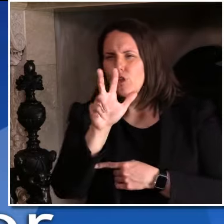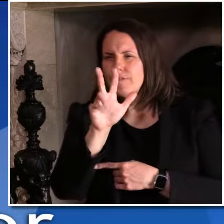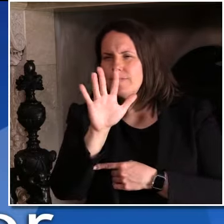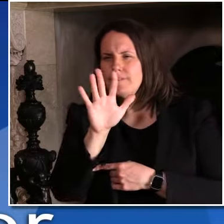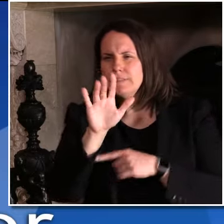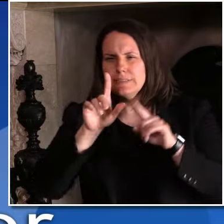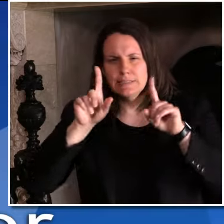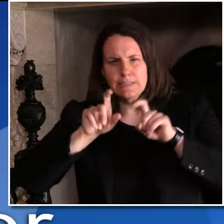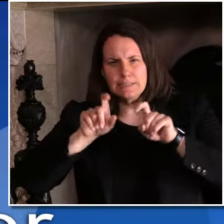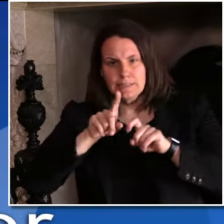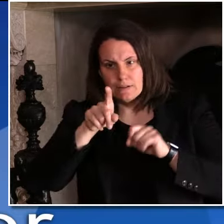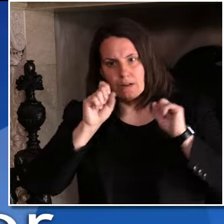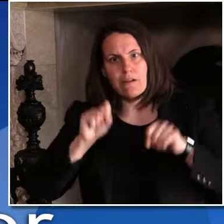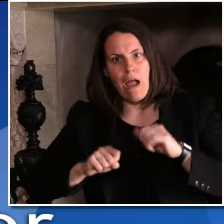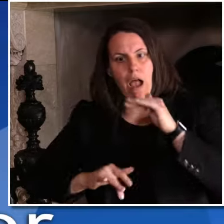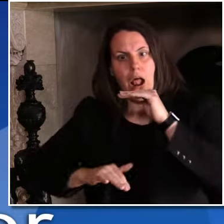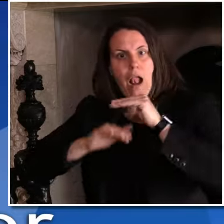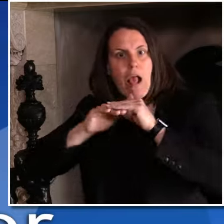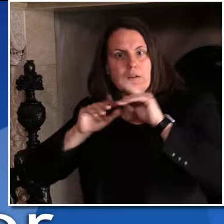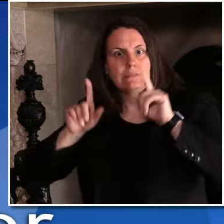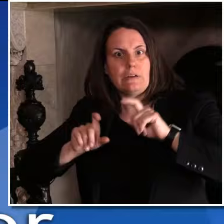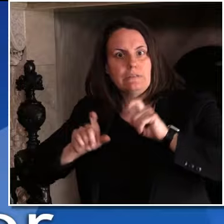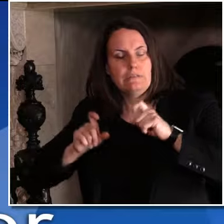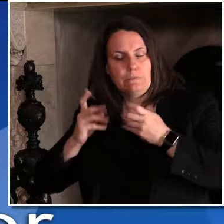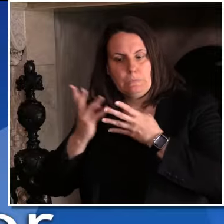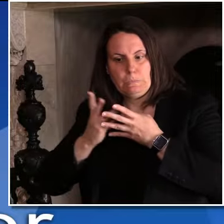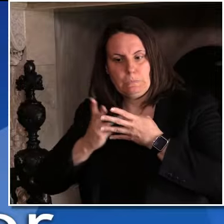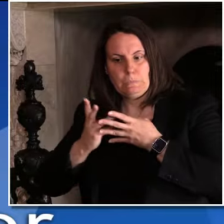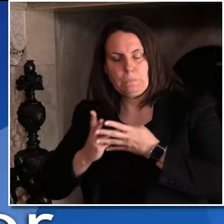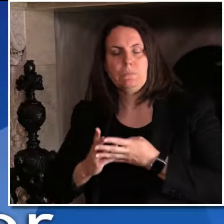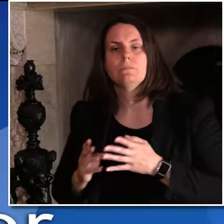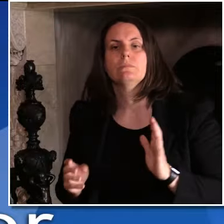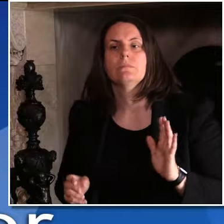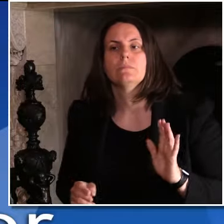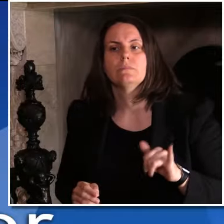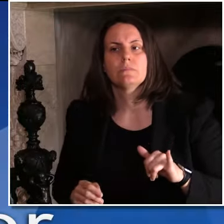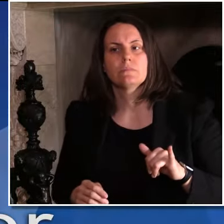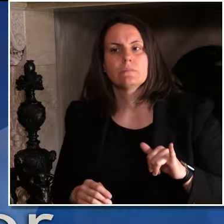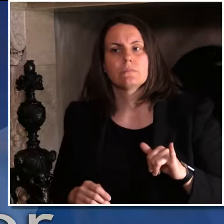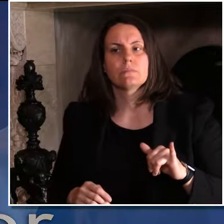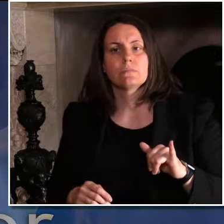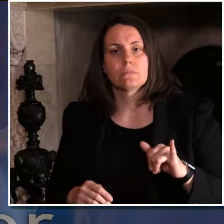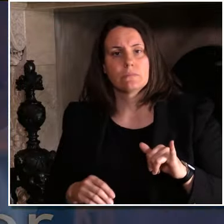state would have 0 the next day if all those were used? Or is that a per week figure? How does that number work?